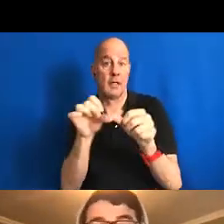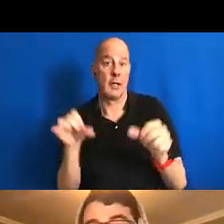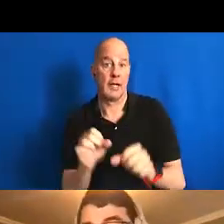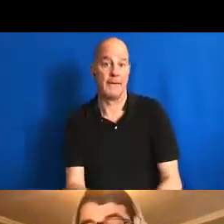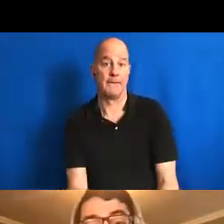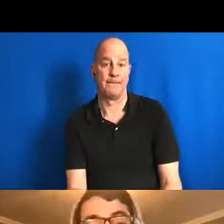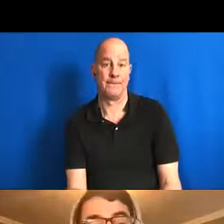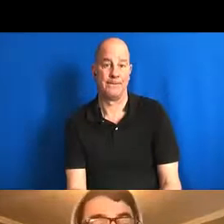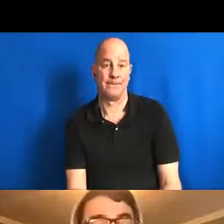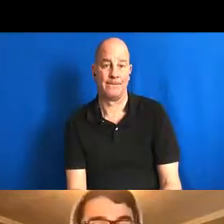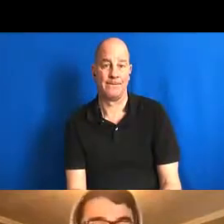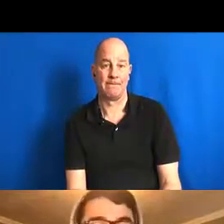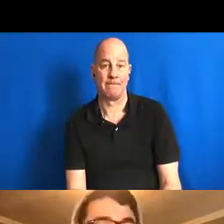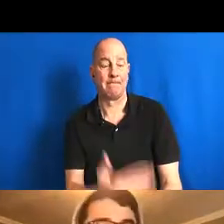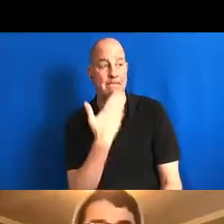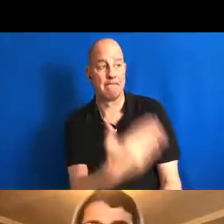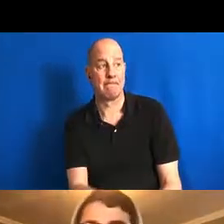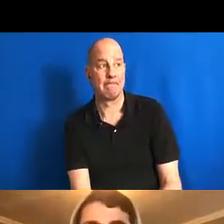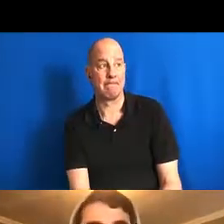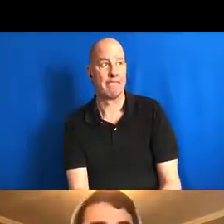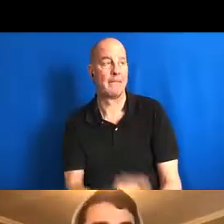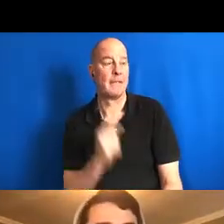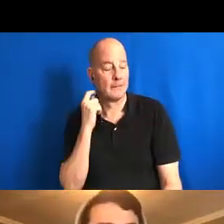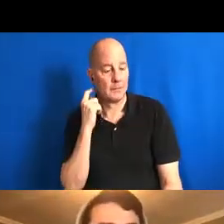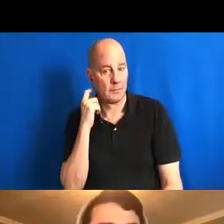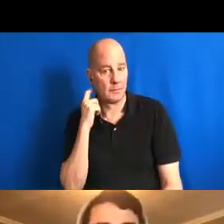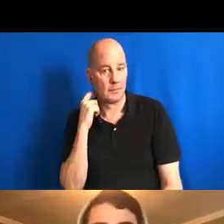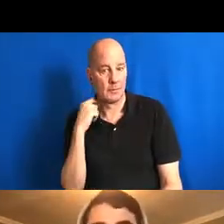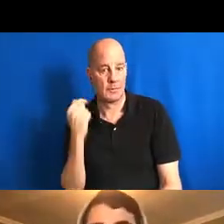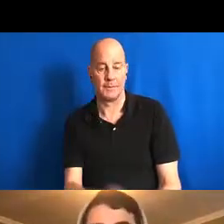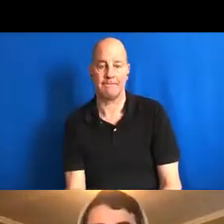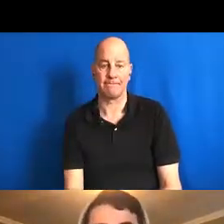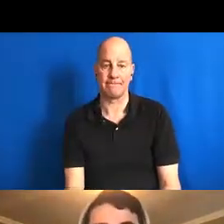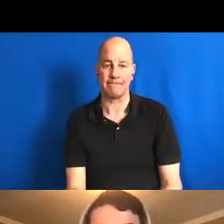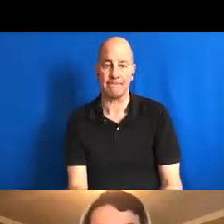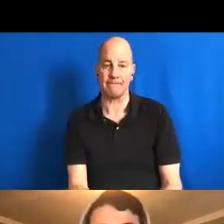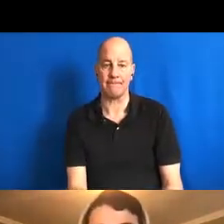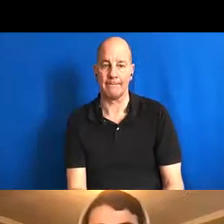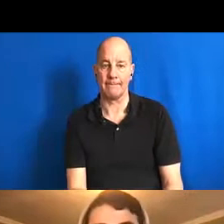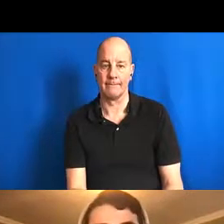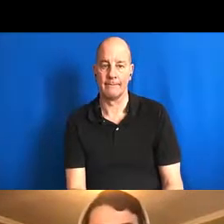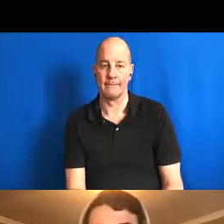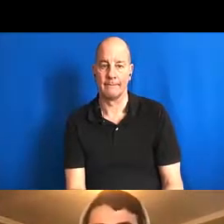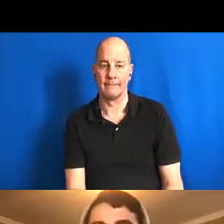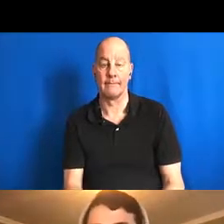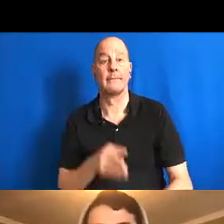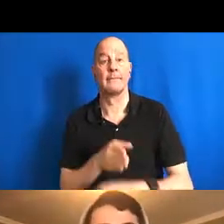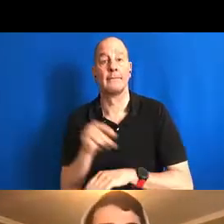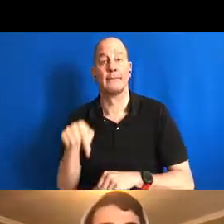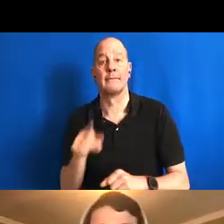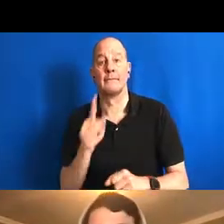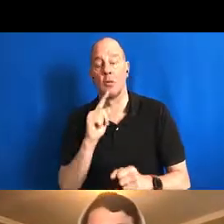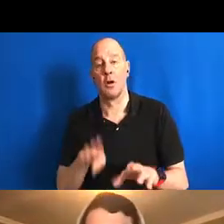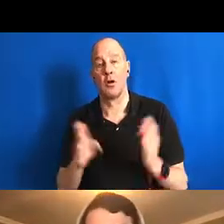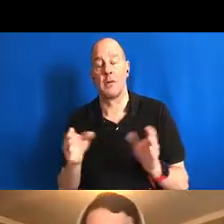Thank you, Kieran. Yeah, appreciate that. Yeah, so we'll have, after I share the resources, we'll open up the